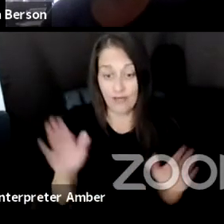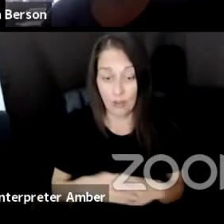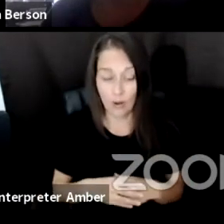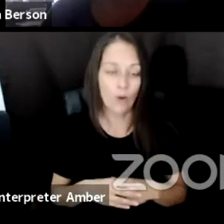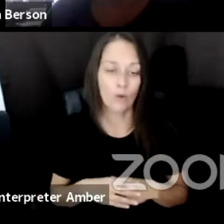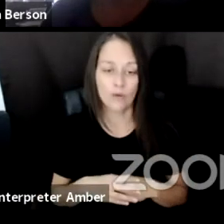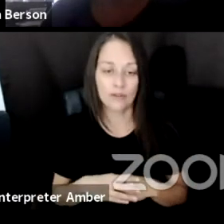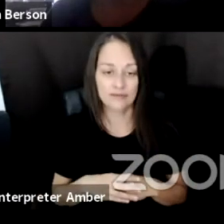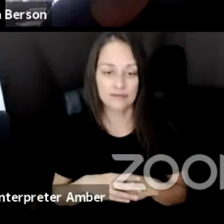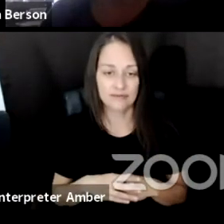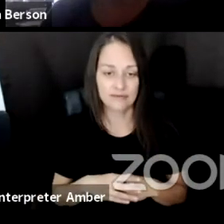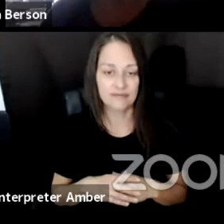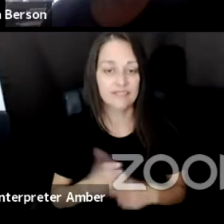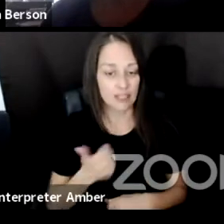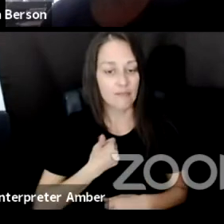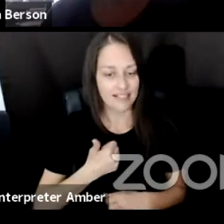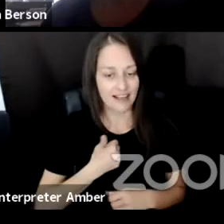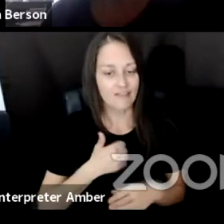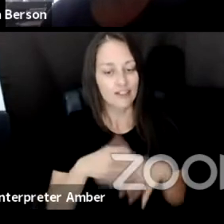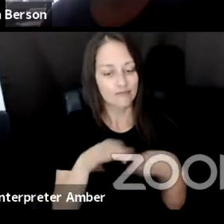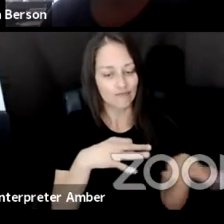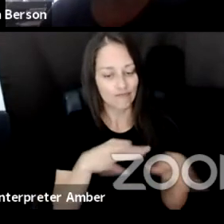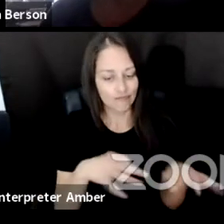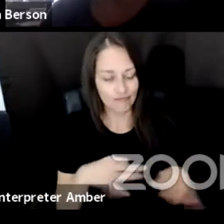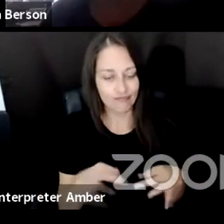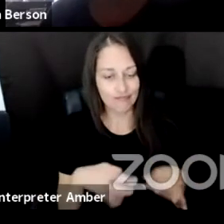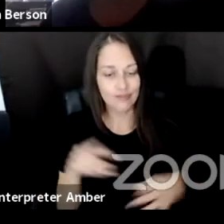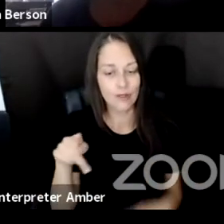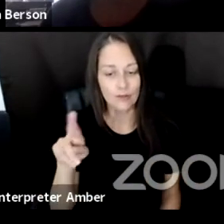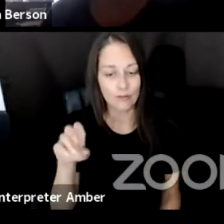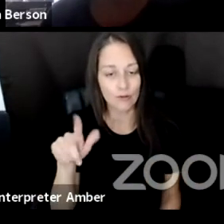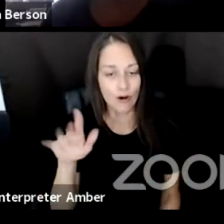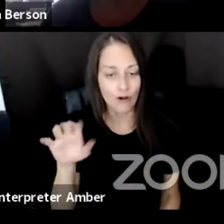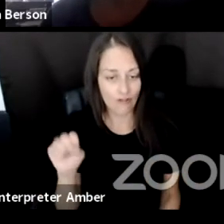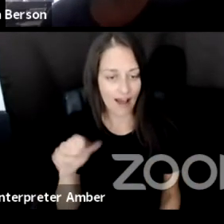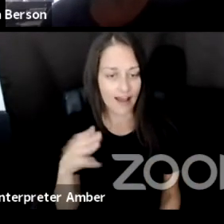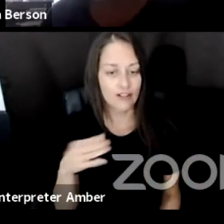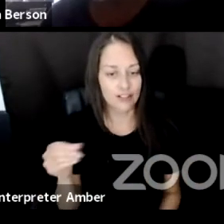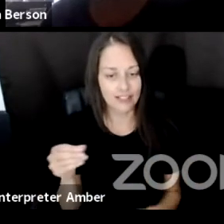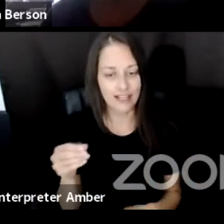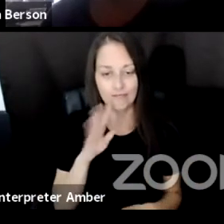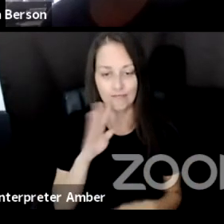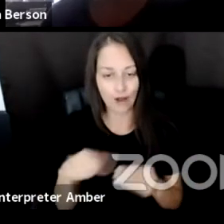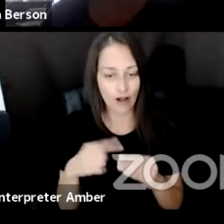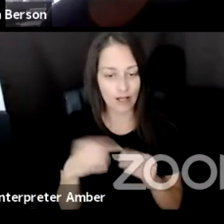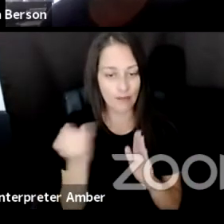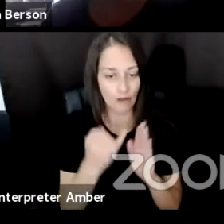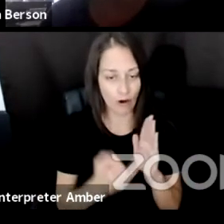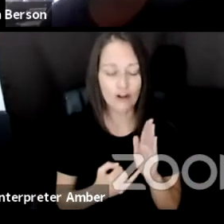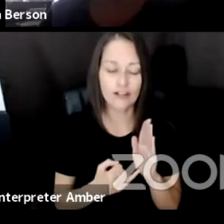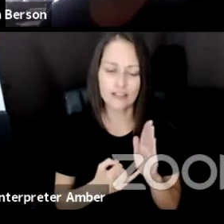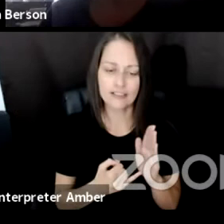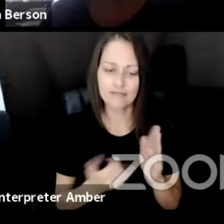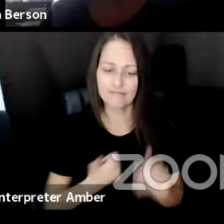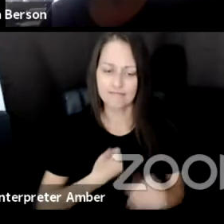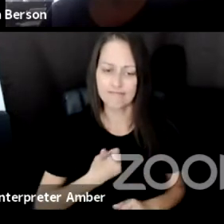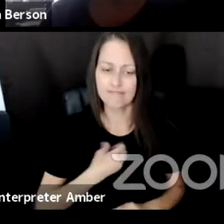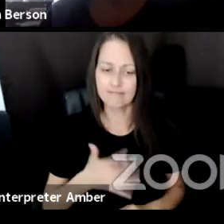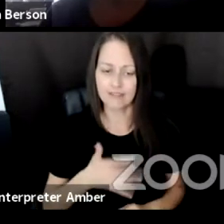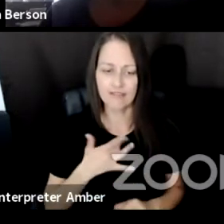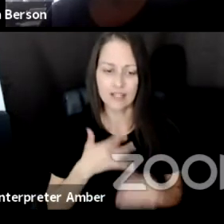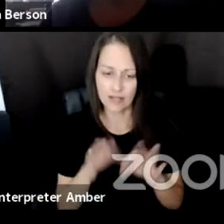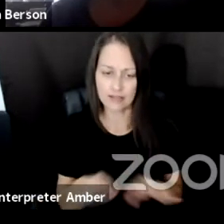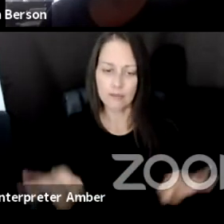who does do those profiles and features, I would just speak up for the importance of those. And I think